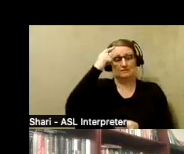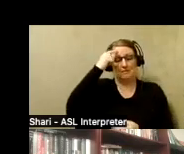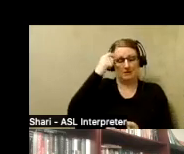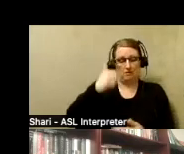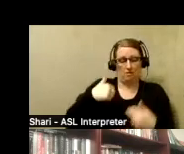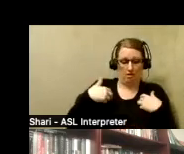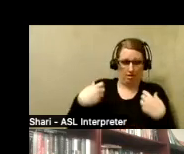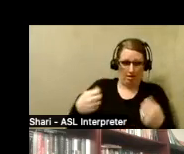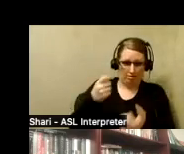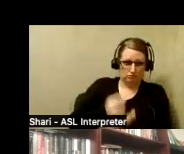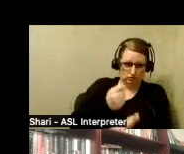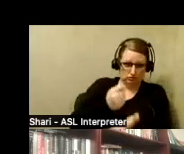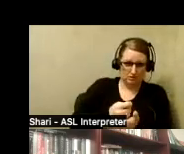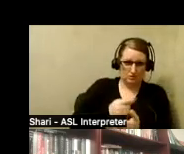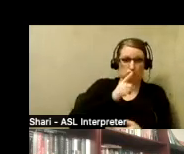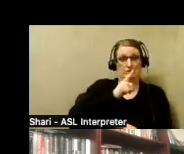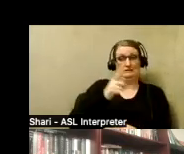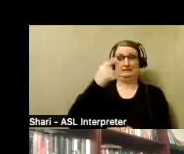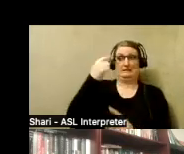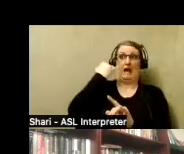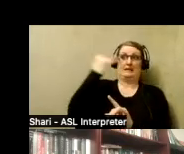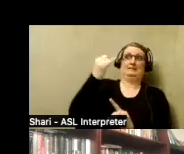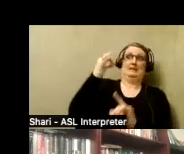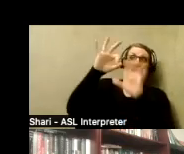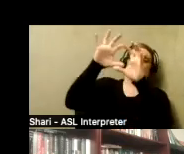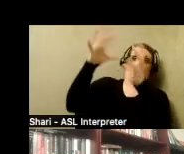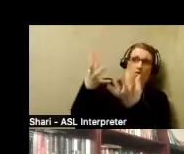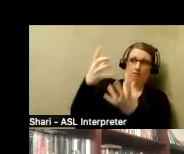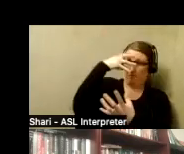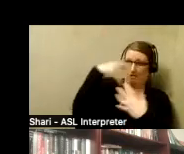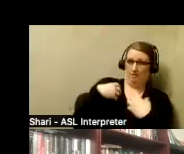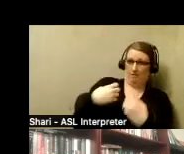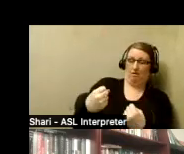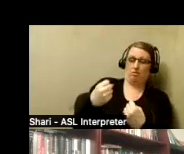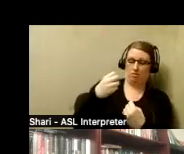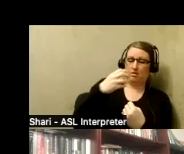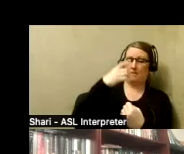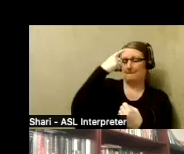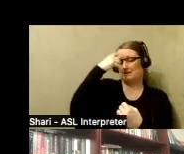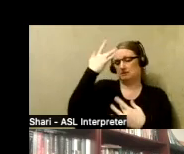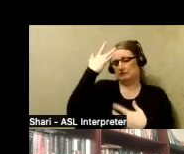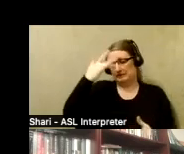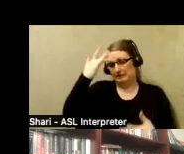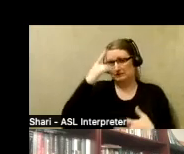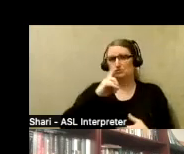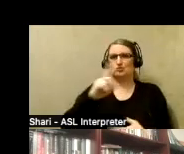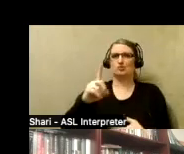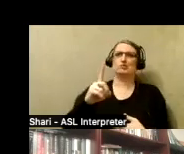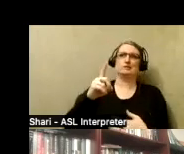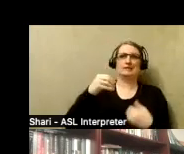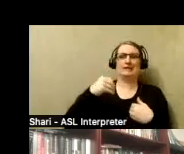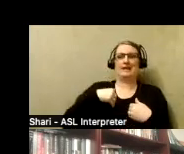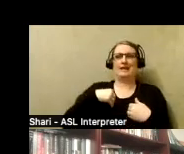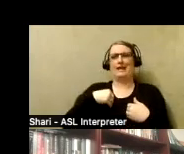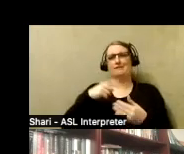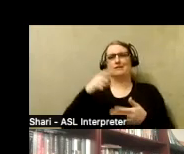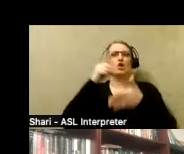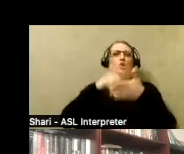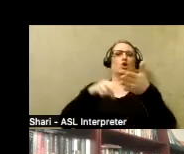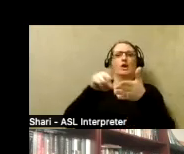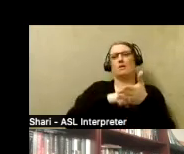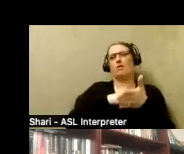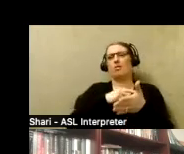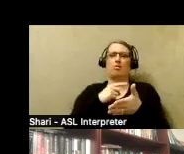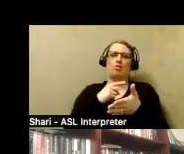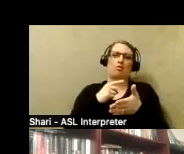health, let alone the notion of mental health and mental illness itself. It's always been subject to critical inquiries